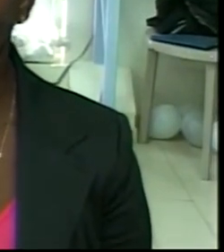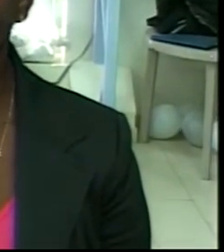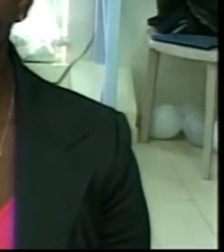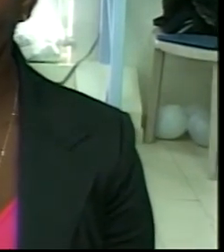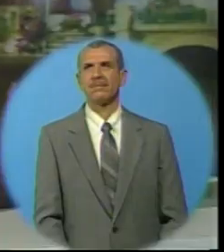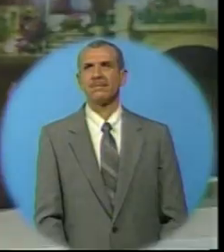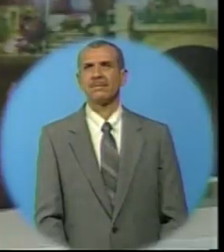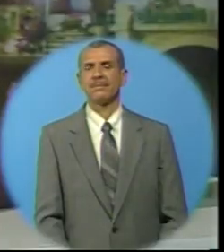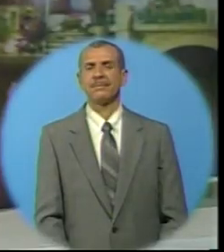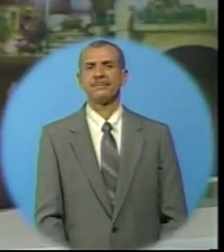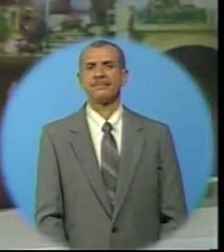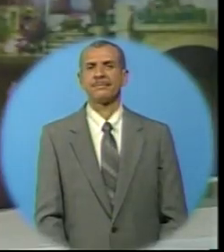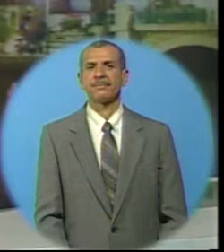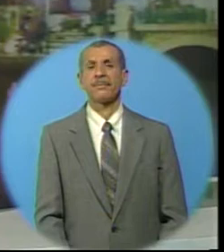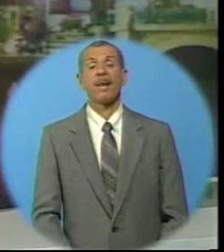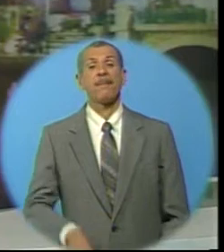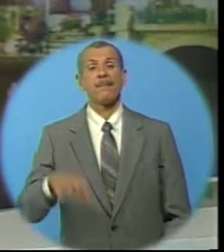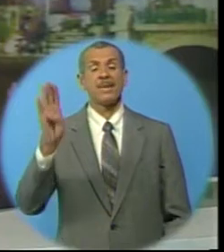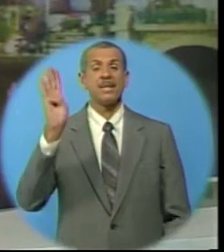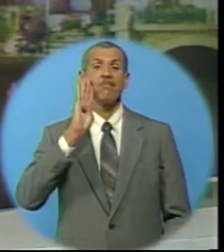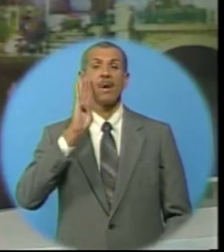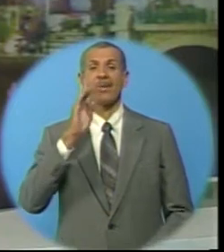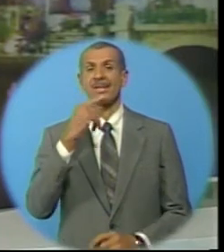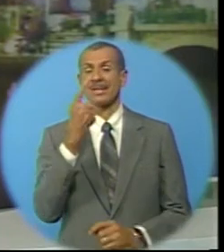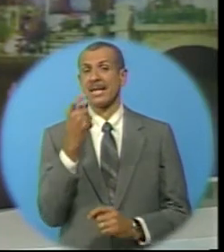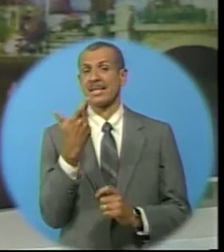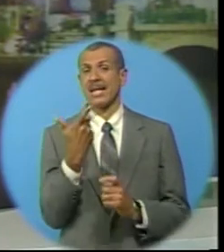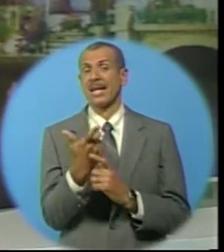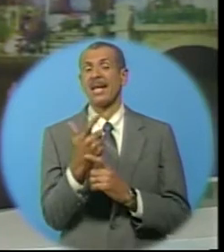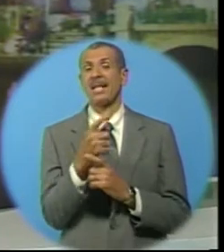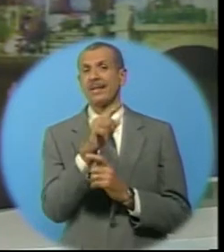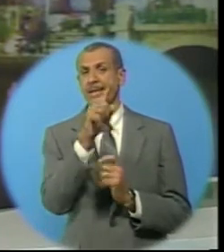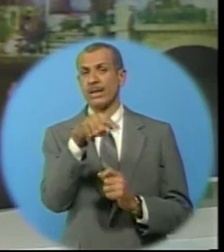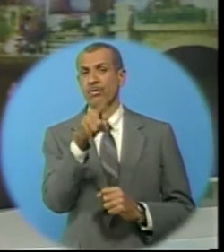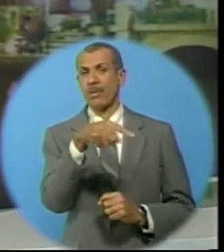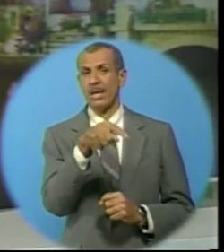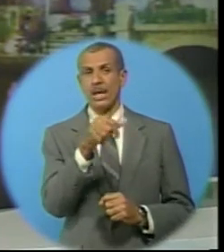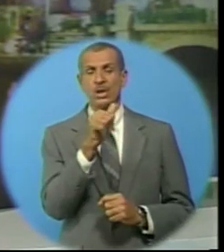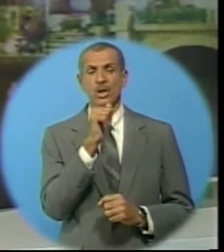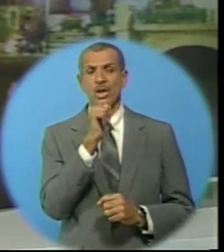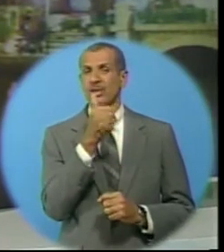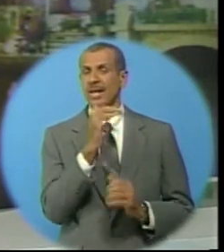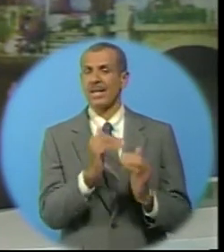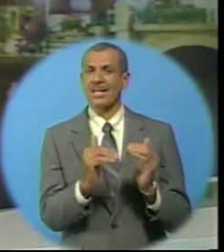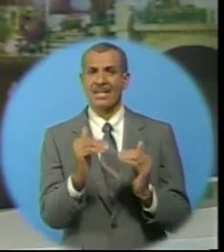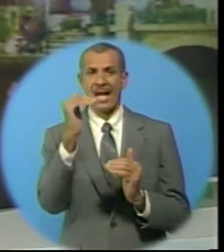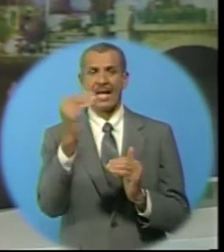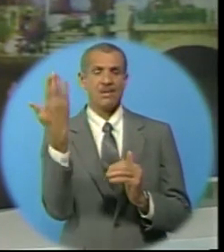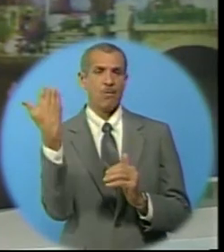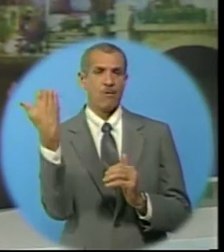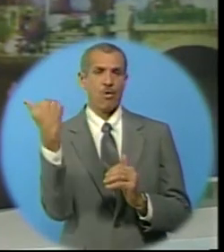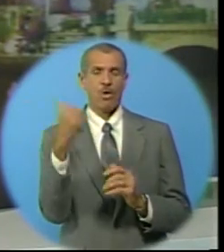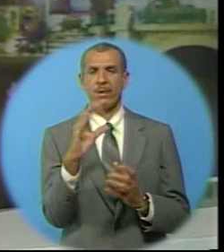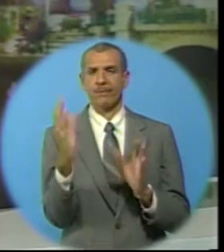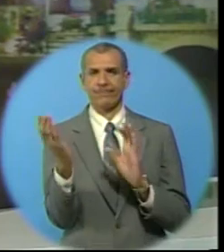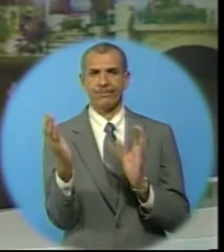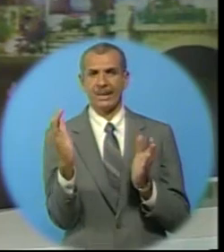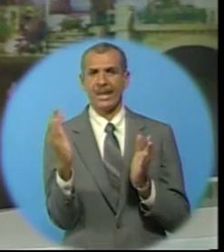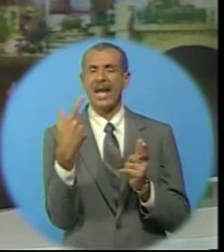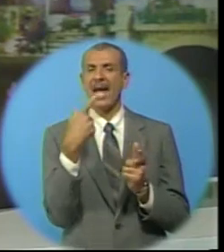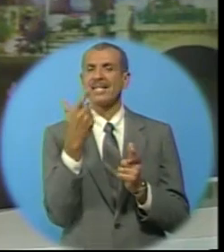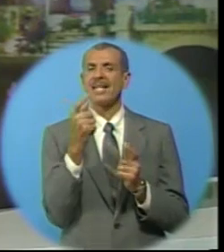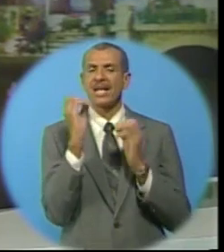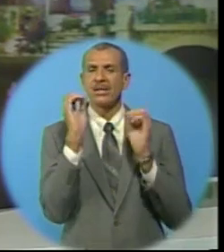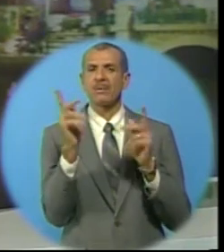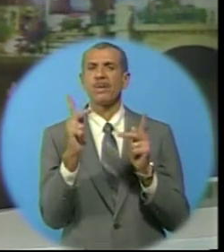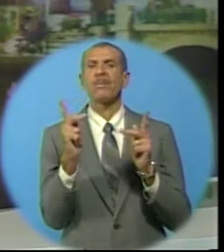label too. Ms. Barrow admits, however, that the discrimination levels are not as high as before. She believes educating the society